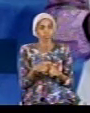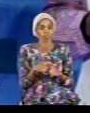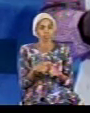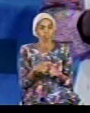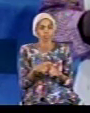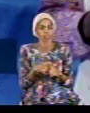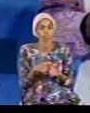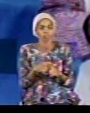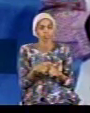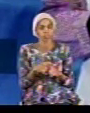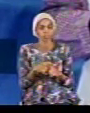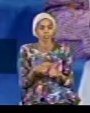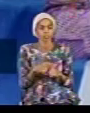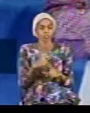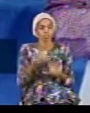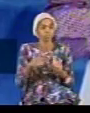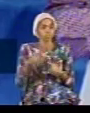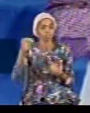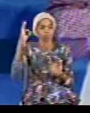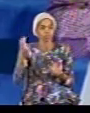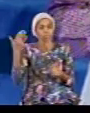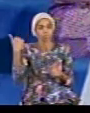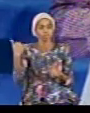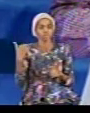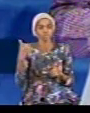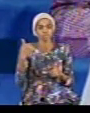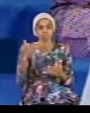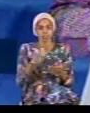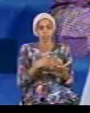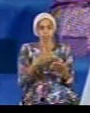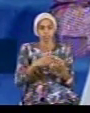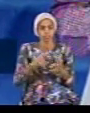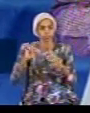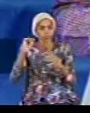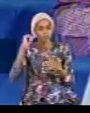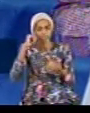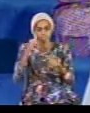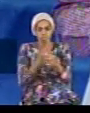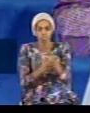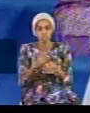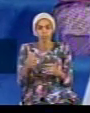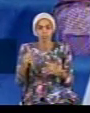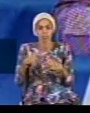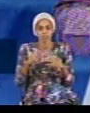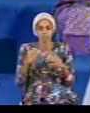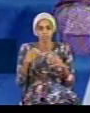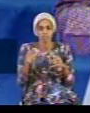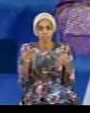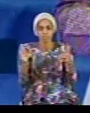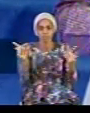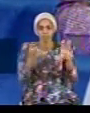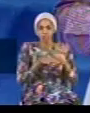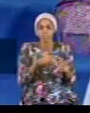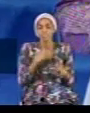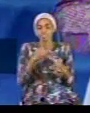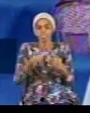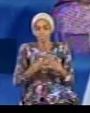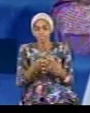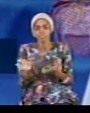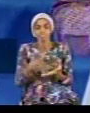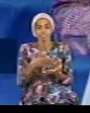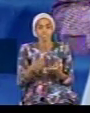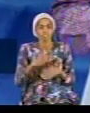when the pastor was singing, she followed suit. She started singing the song. I said, I thank God though. After the